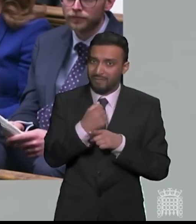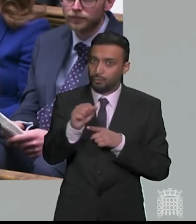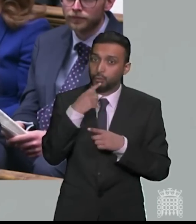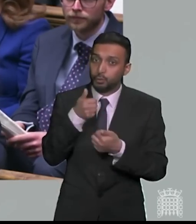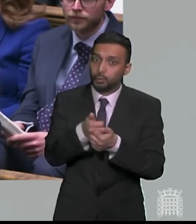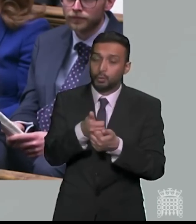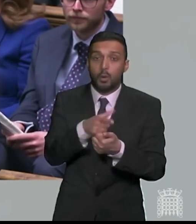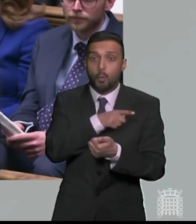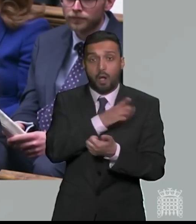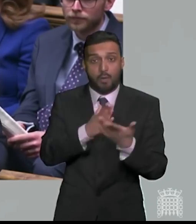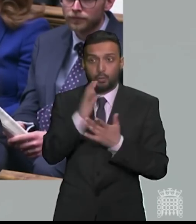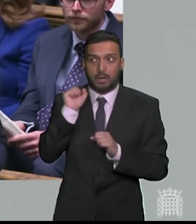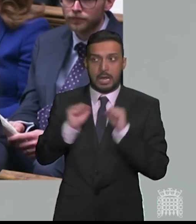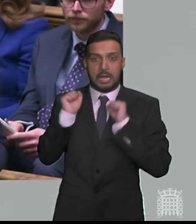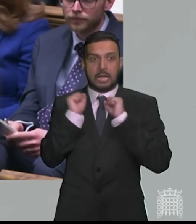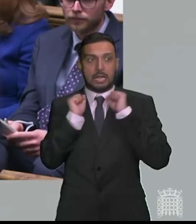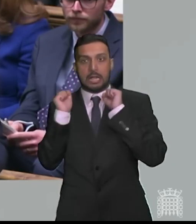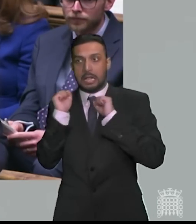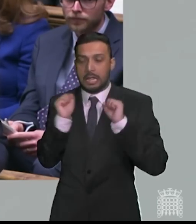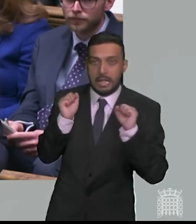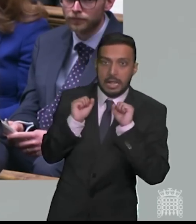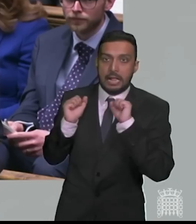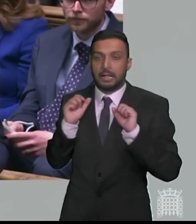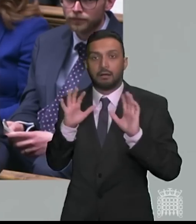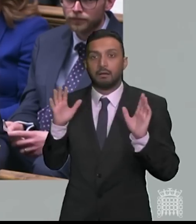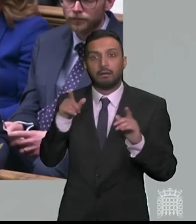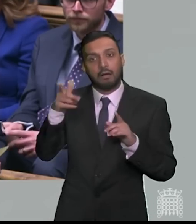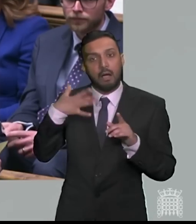correctness getting in the way, simply sweeping this issue under the